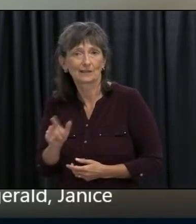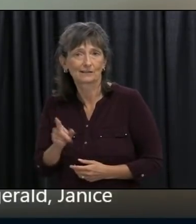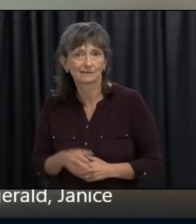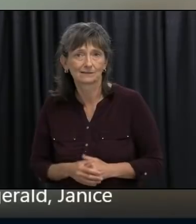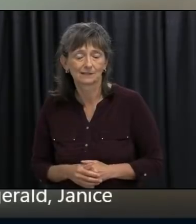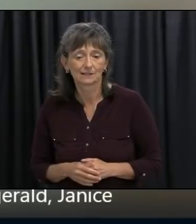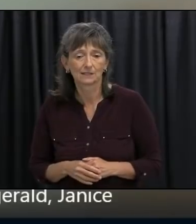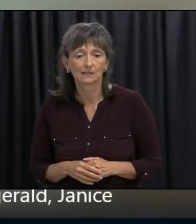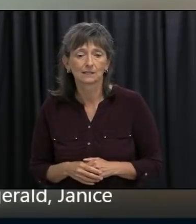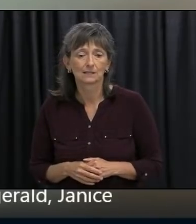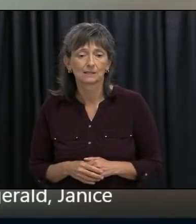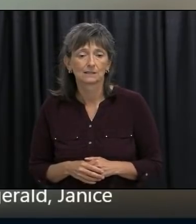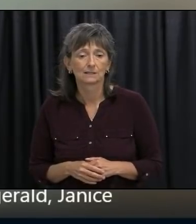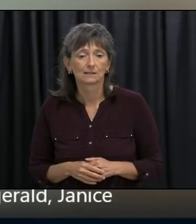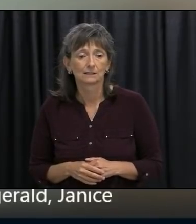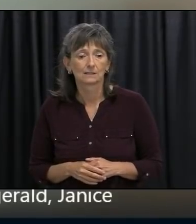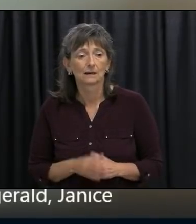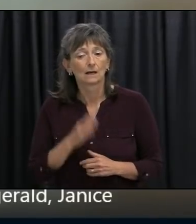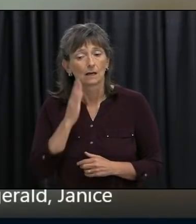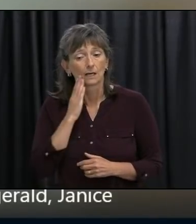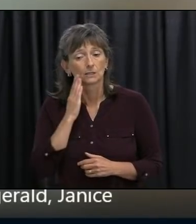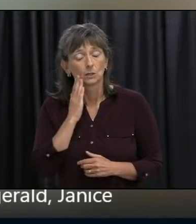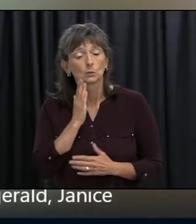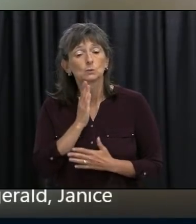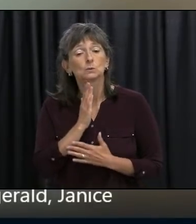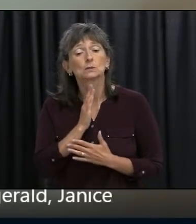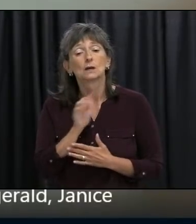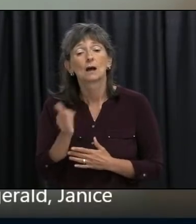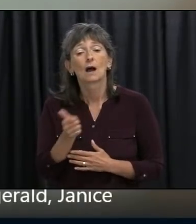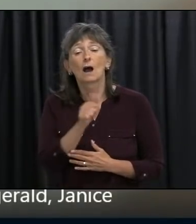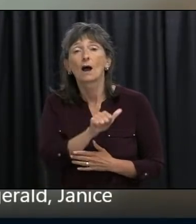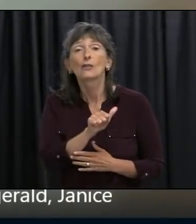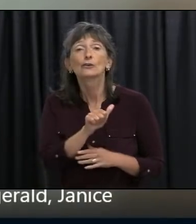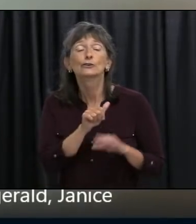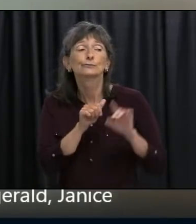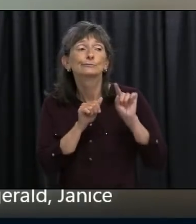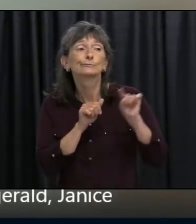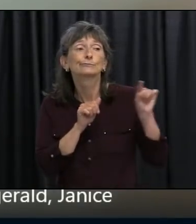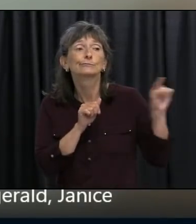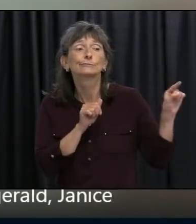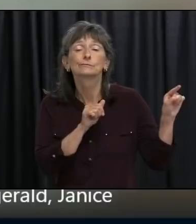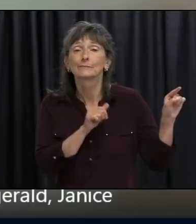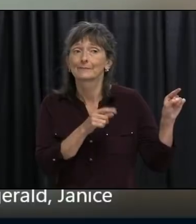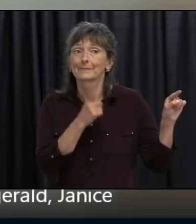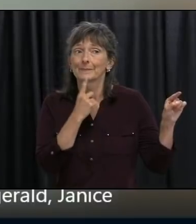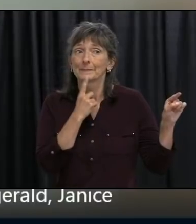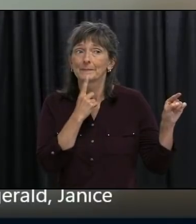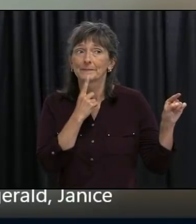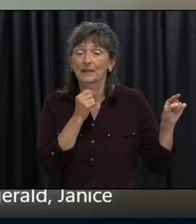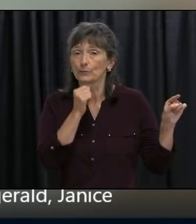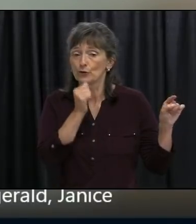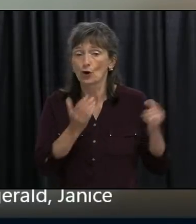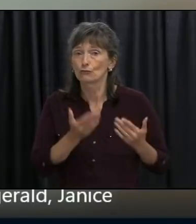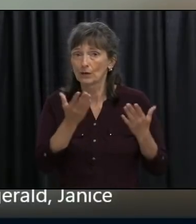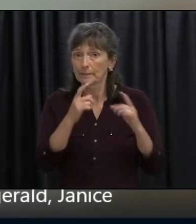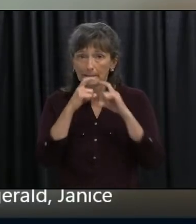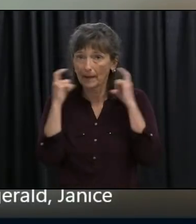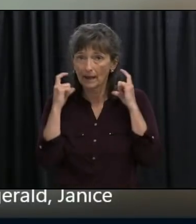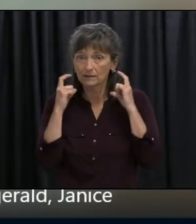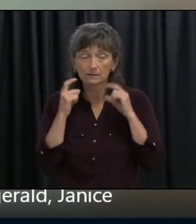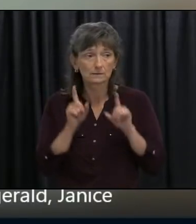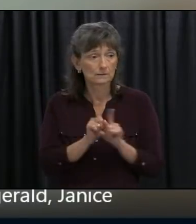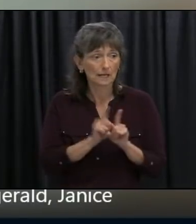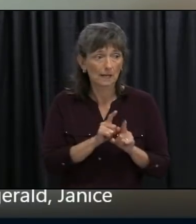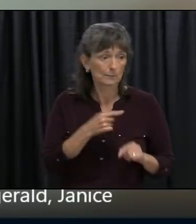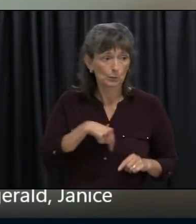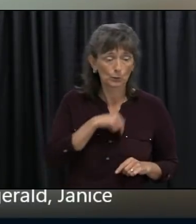is, I know that there are places, other territories that are not recommending it as we are not. So,